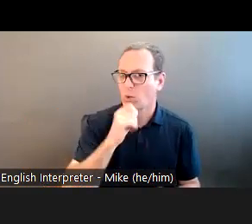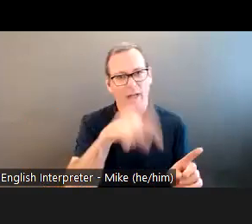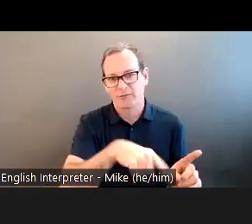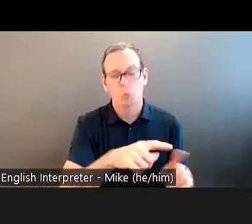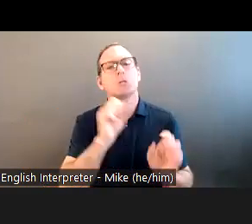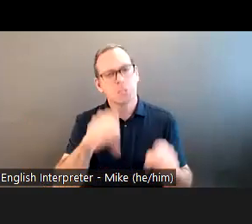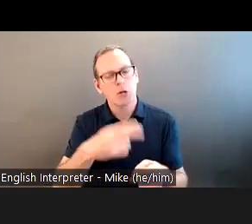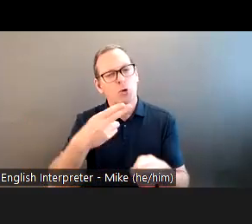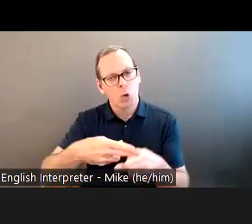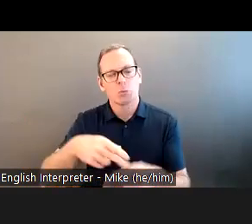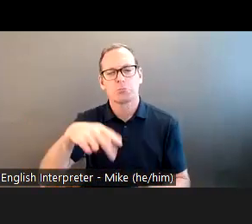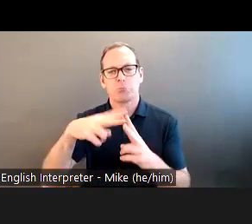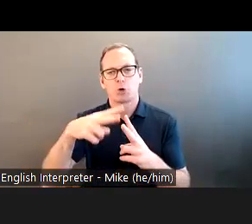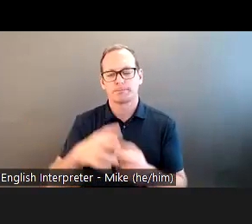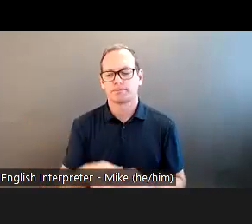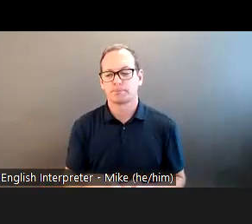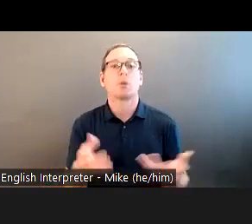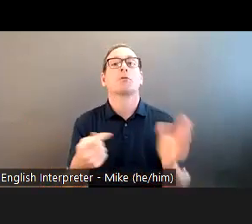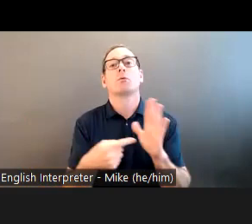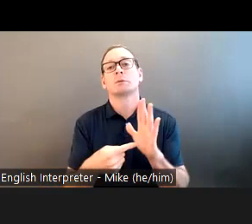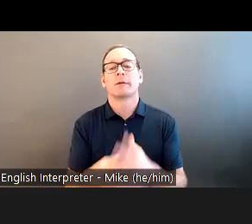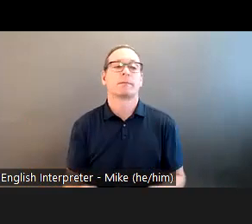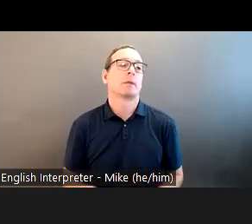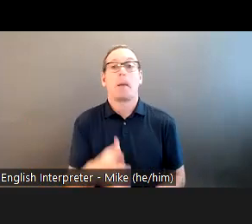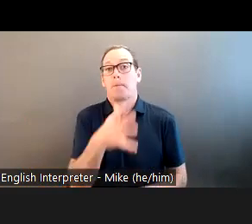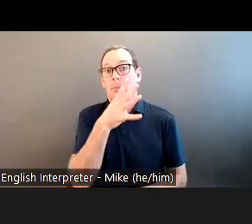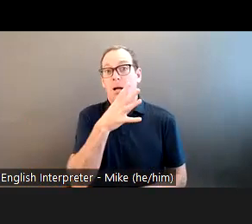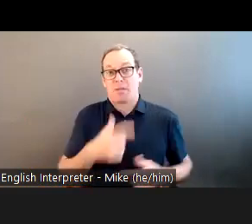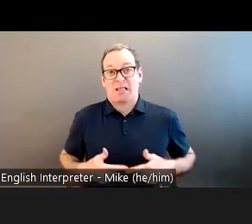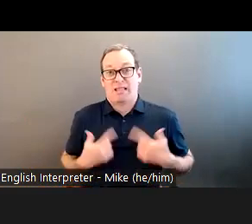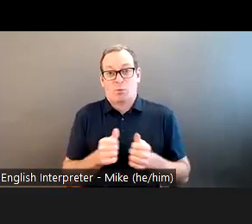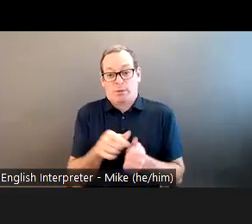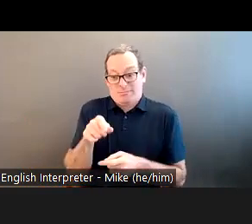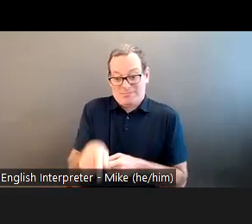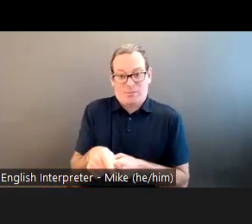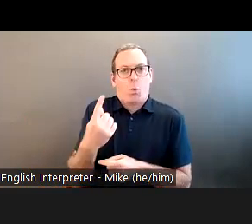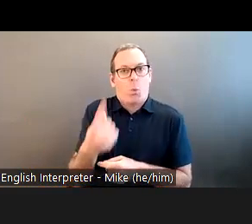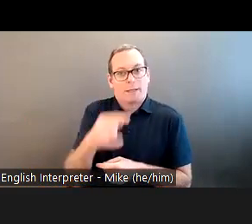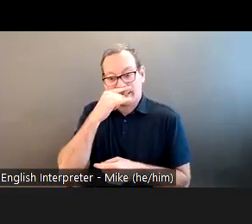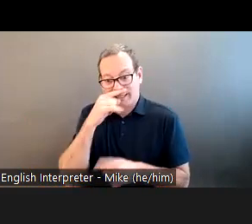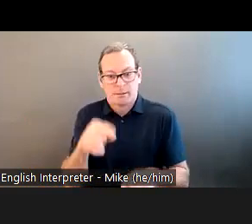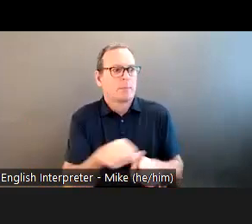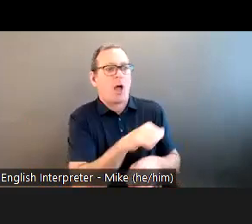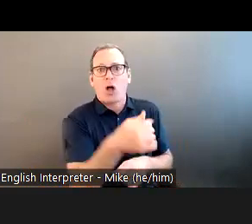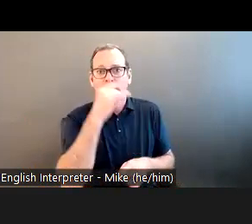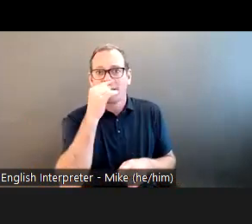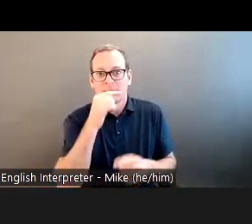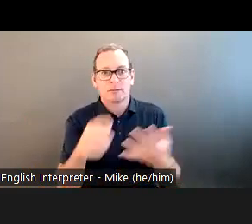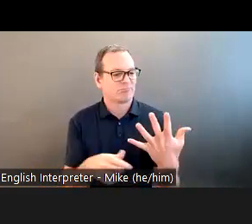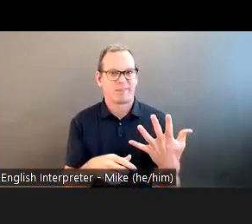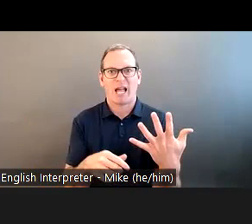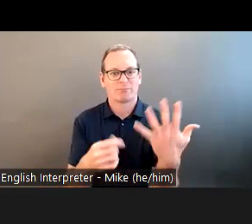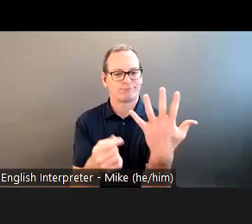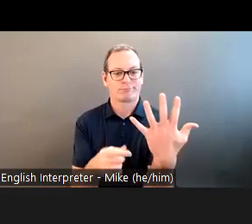6 kids, but mom lives with one of those kids and has for the past few years, that one child